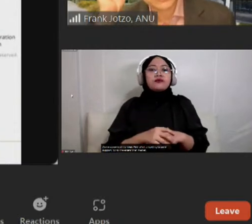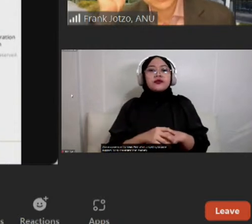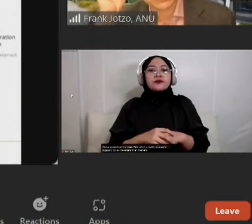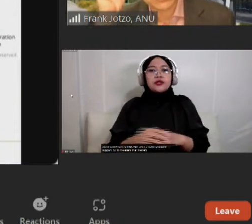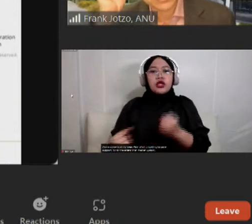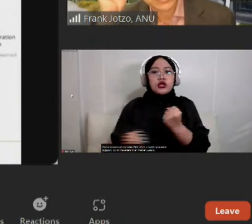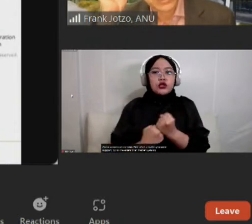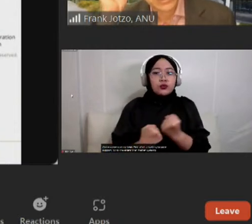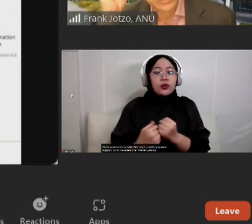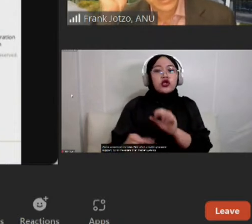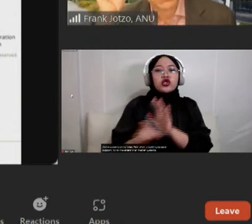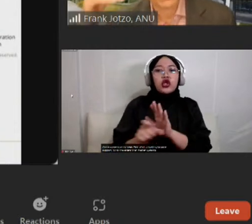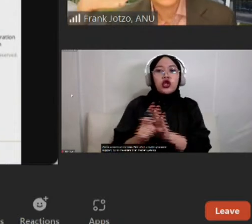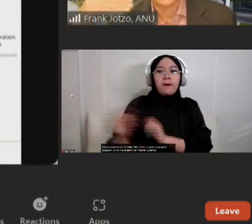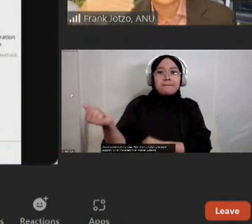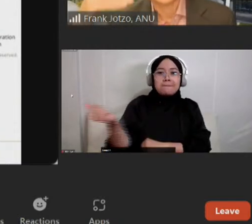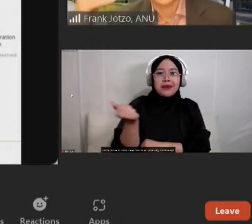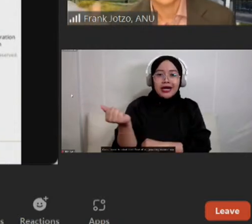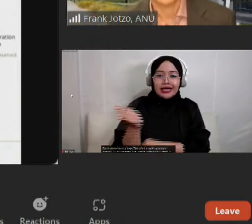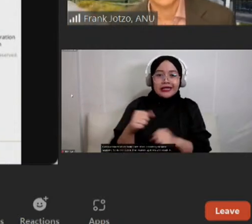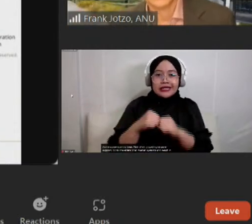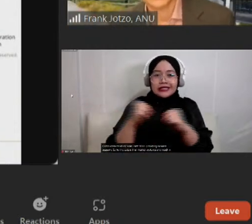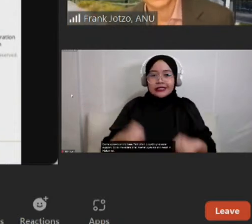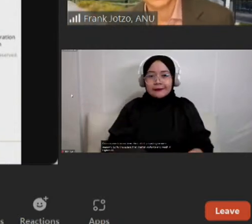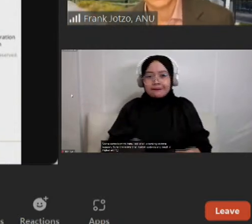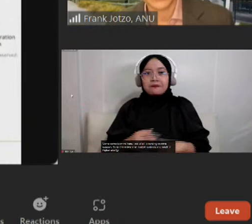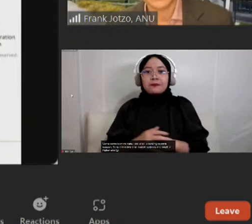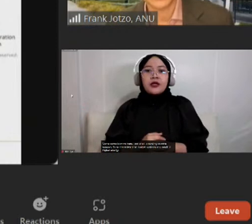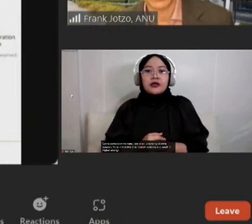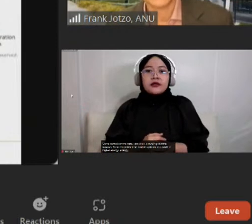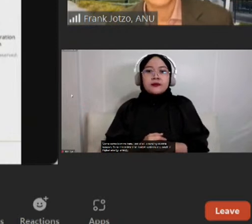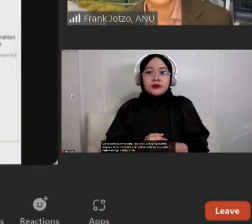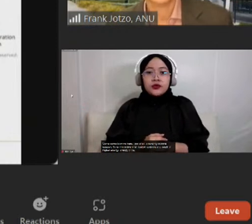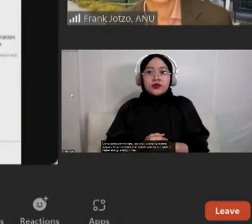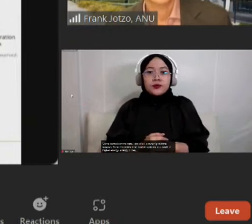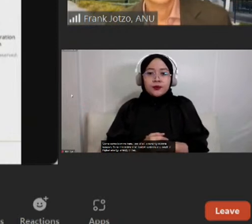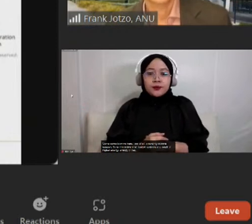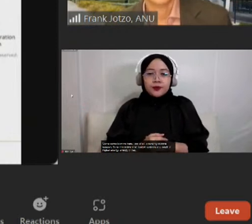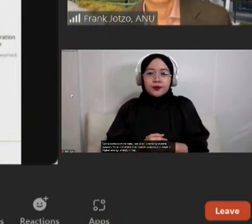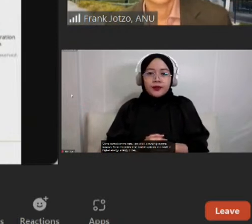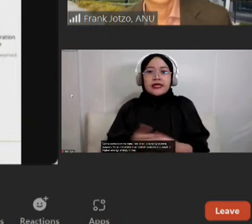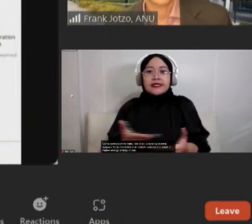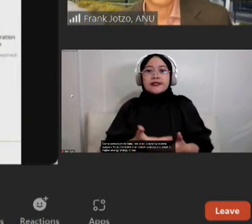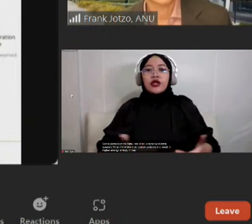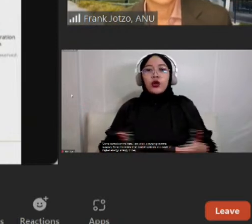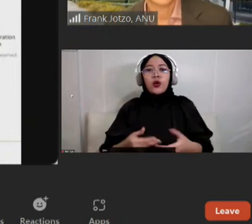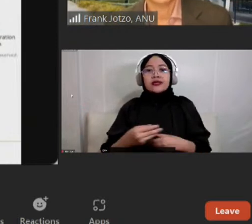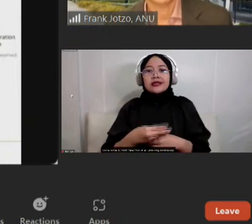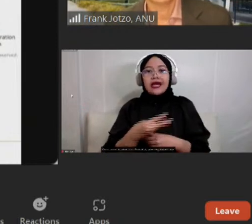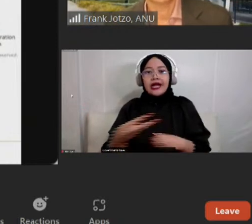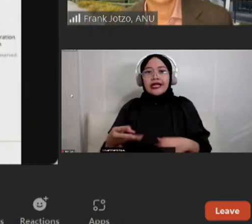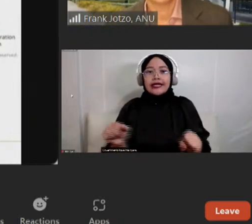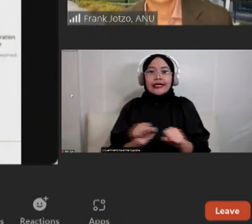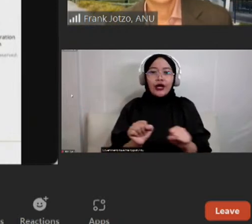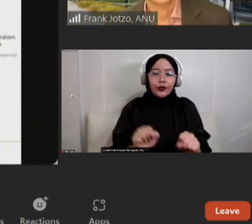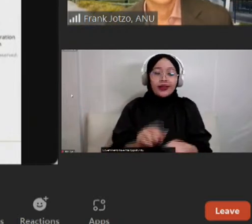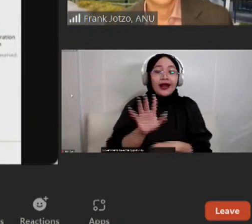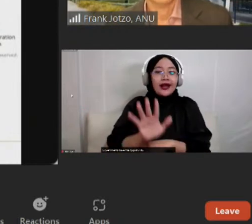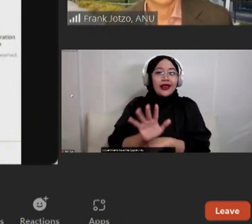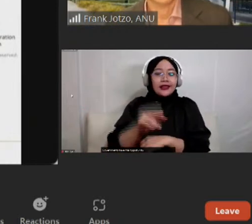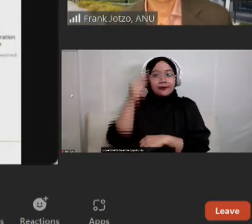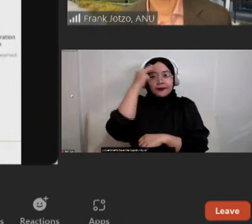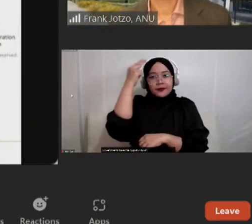market systems result in higher energy prices, governments have the